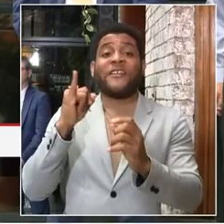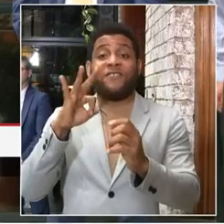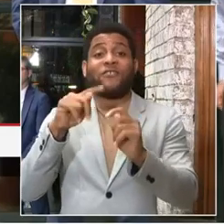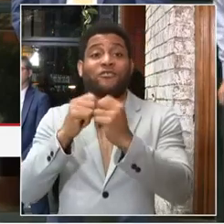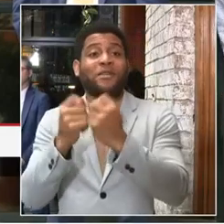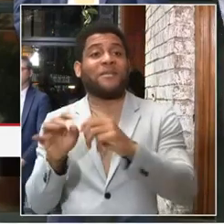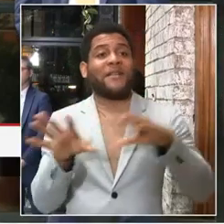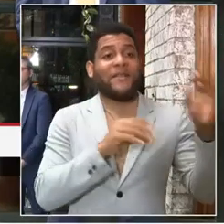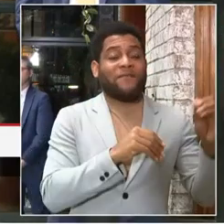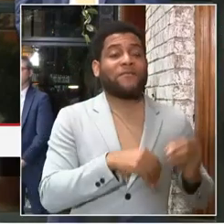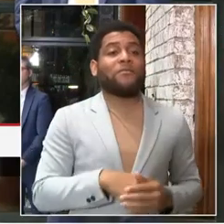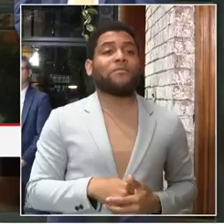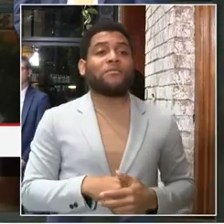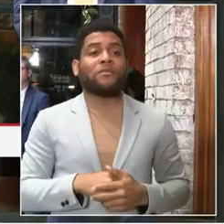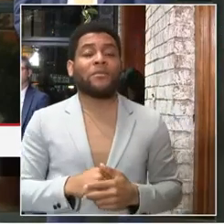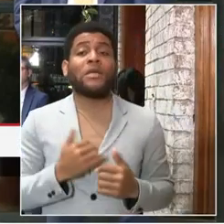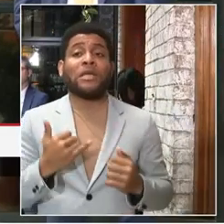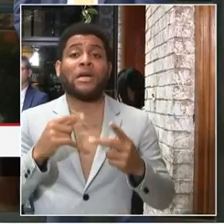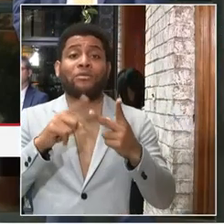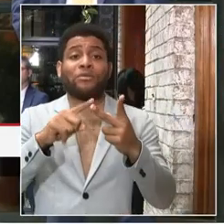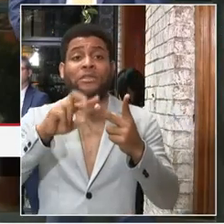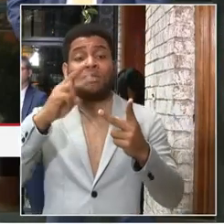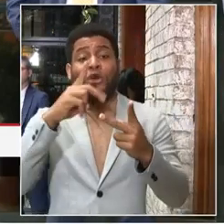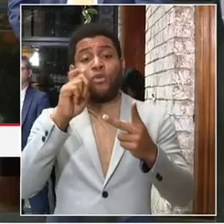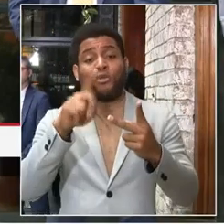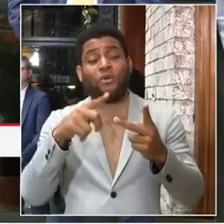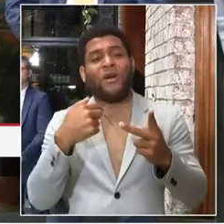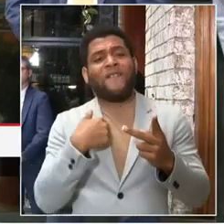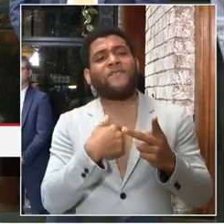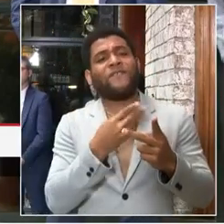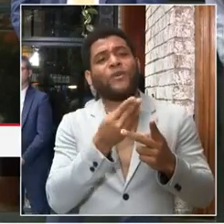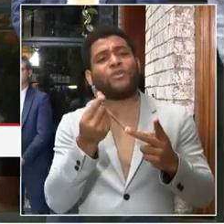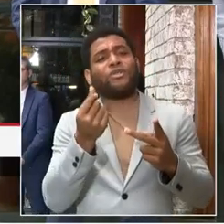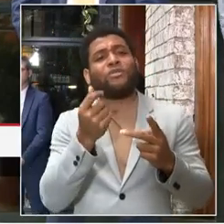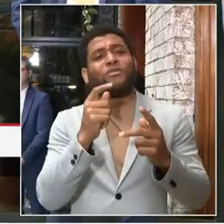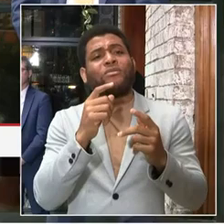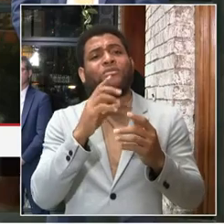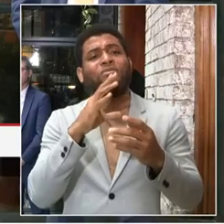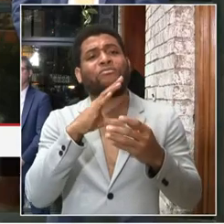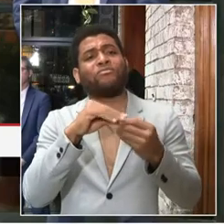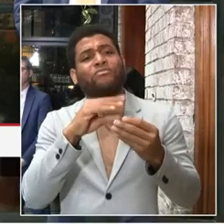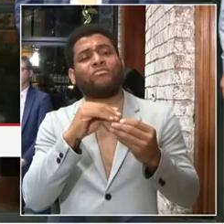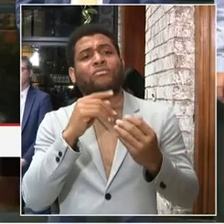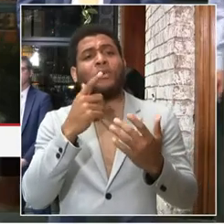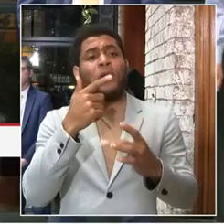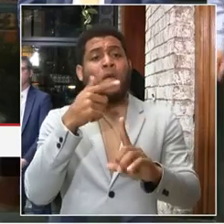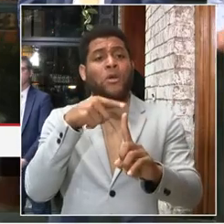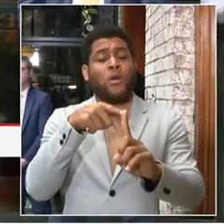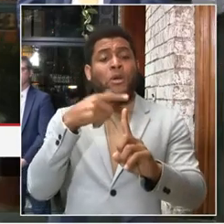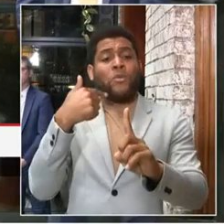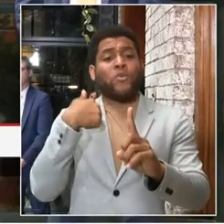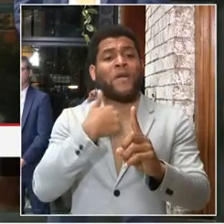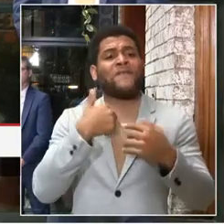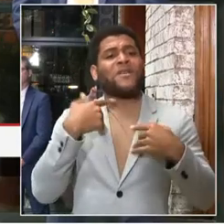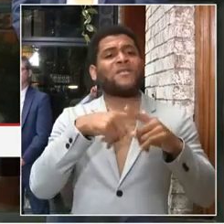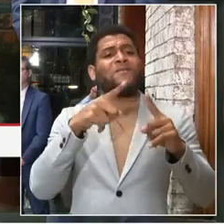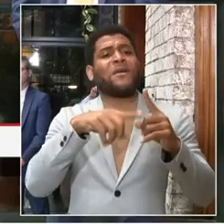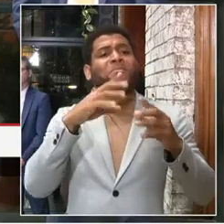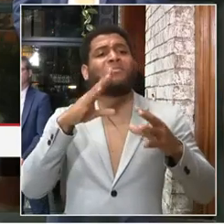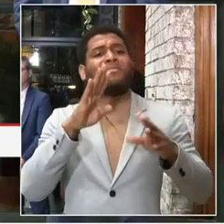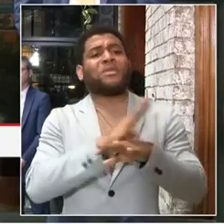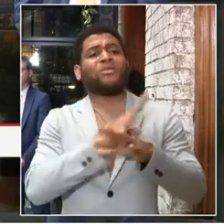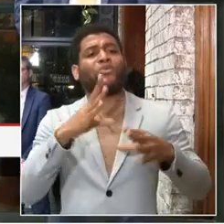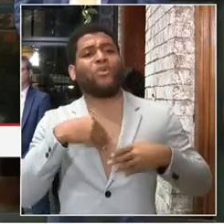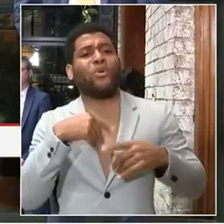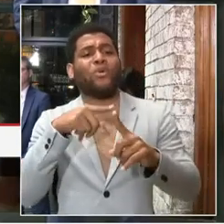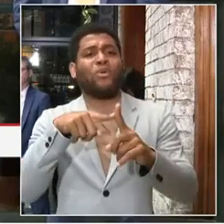and they told me these are like AAPI-owned businesses. They want to create a real Chinatown, one